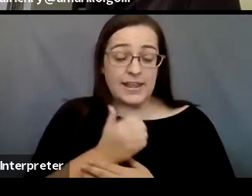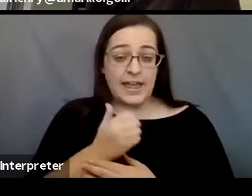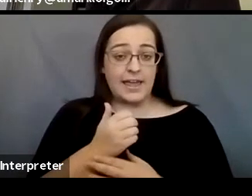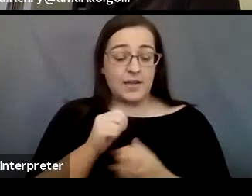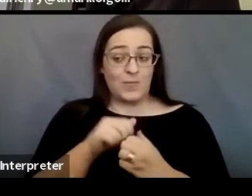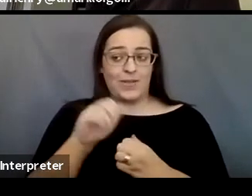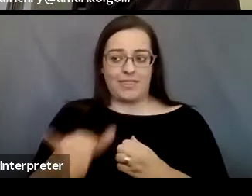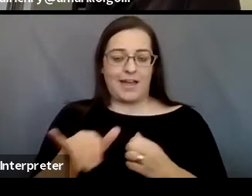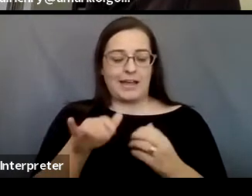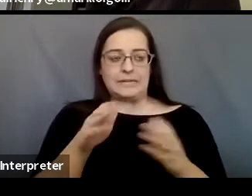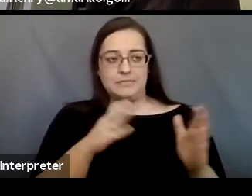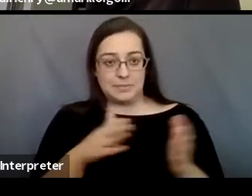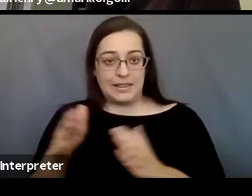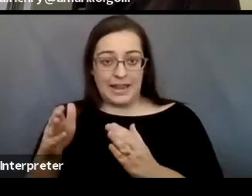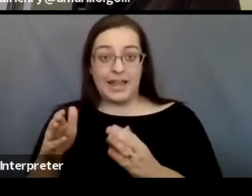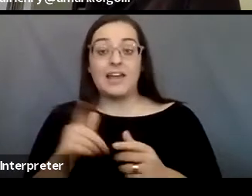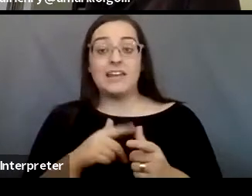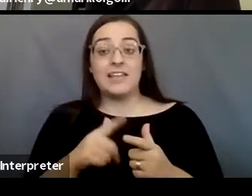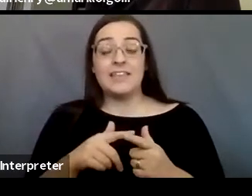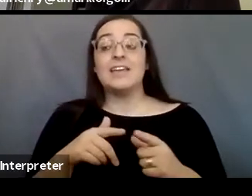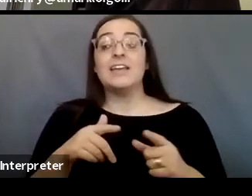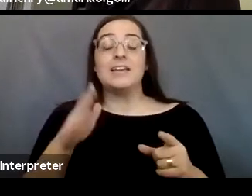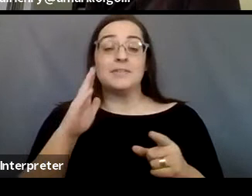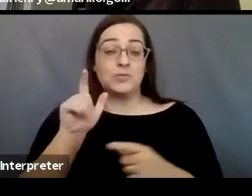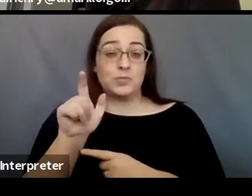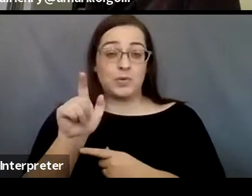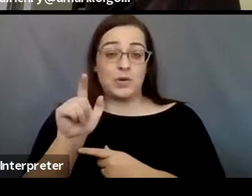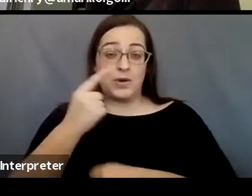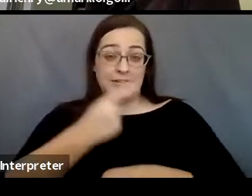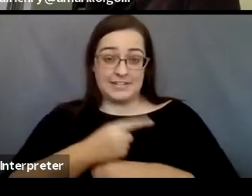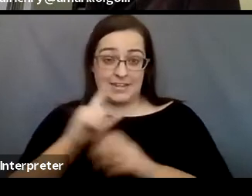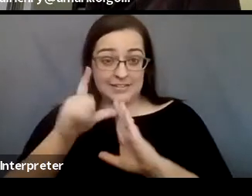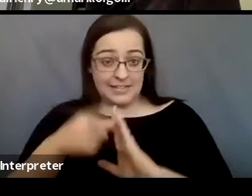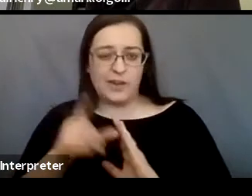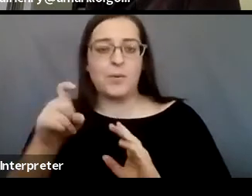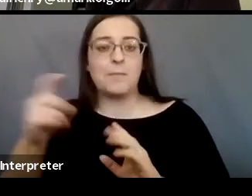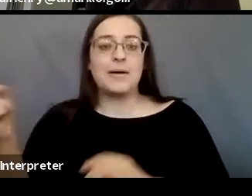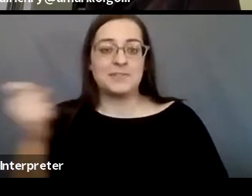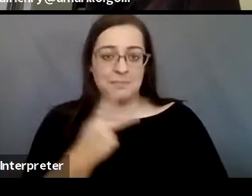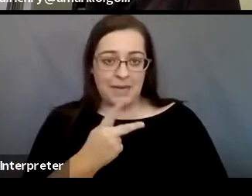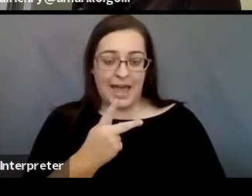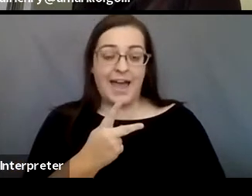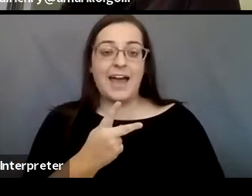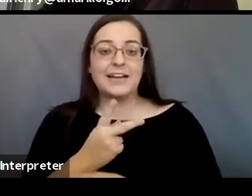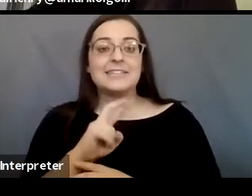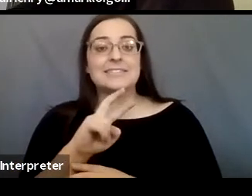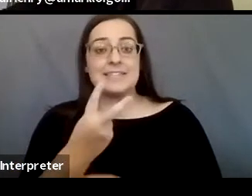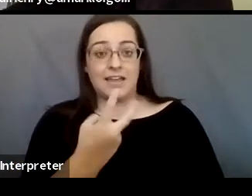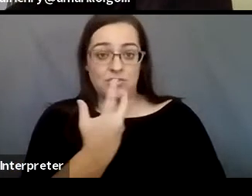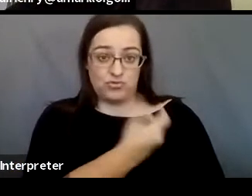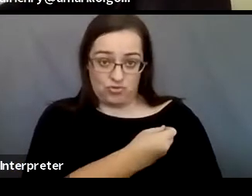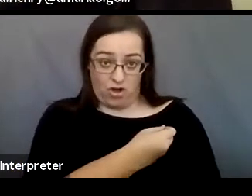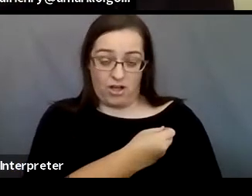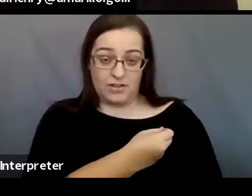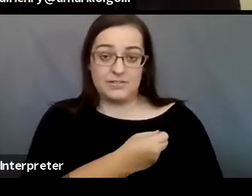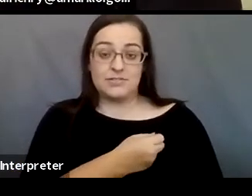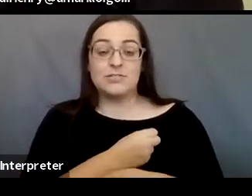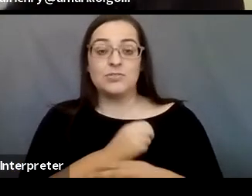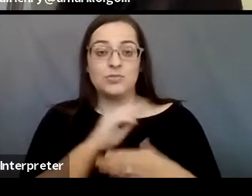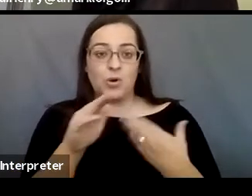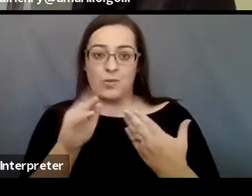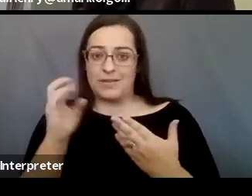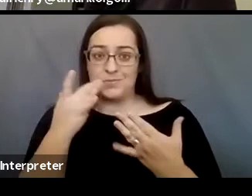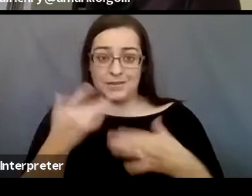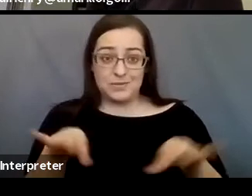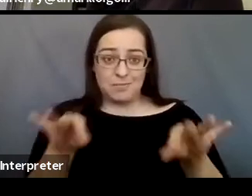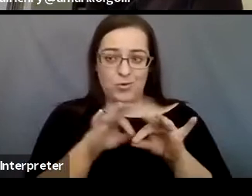system. And then we'll have to have them come back 21 days later. And that's going to be also essential is that we get all those employees entered into that